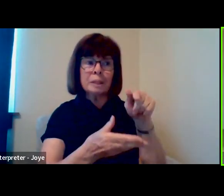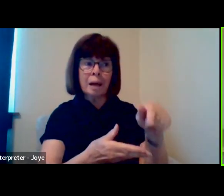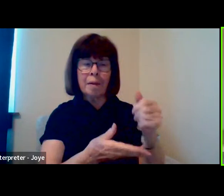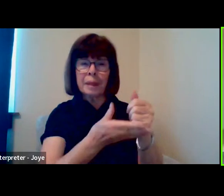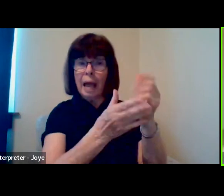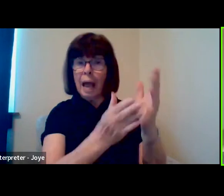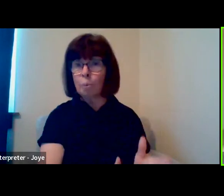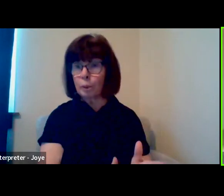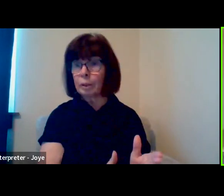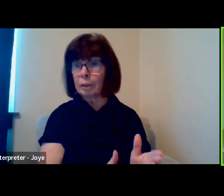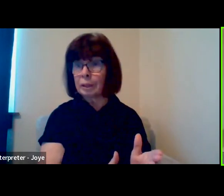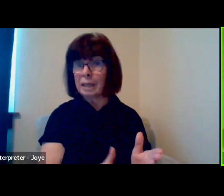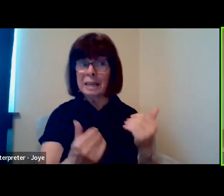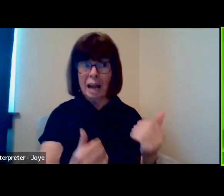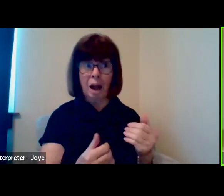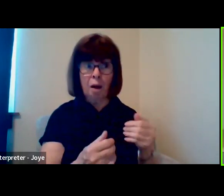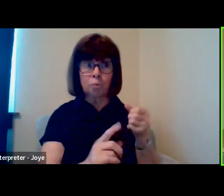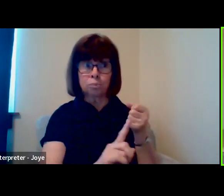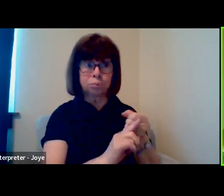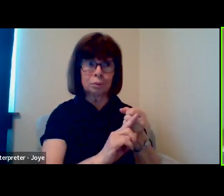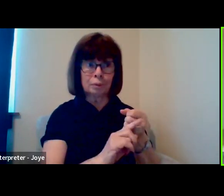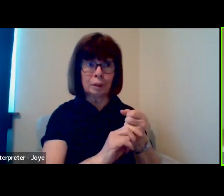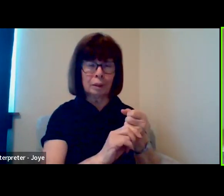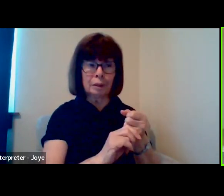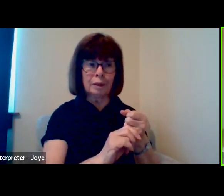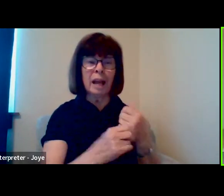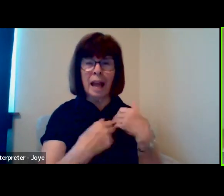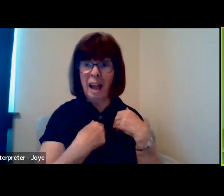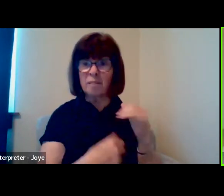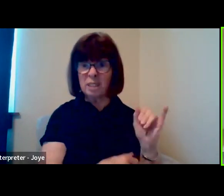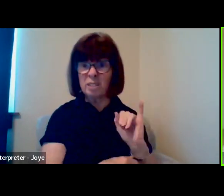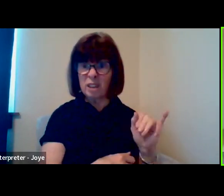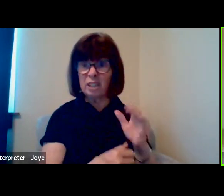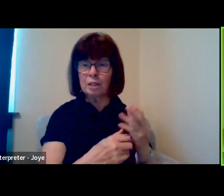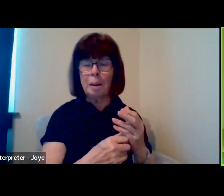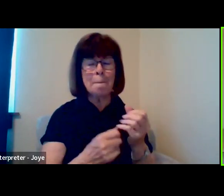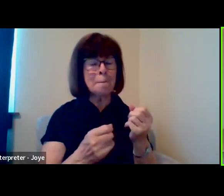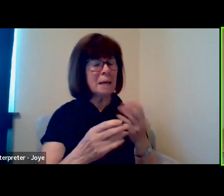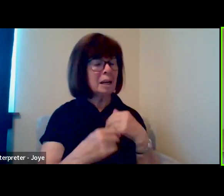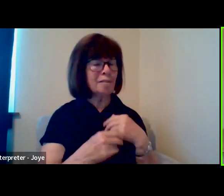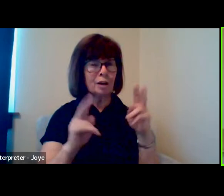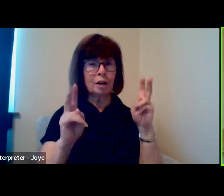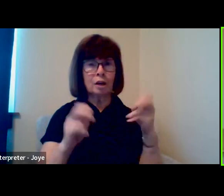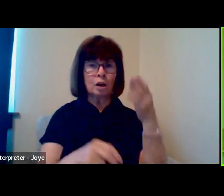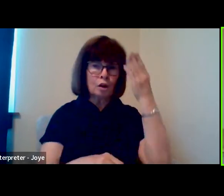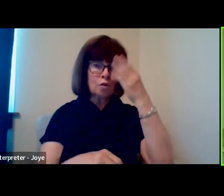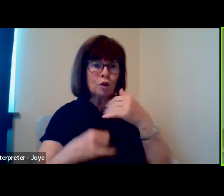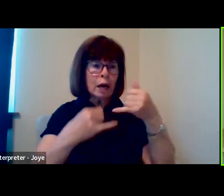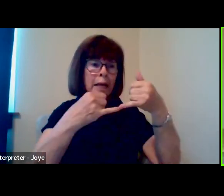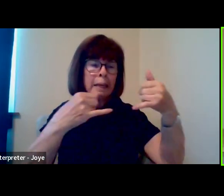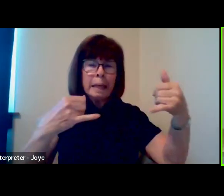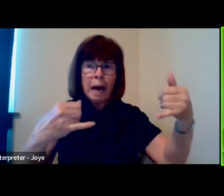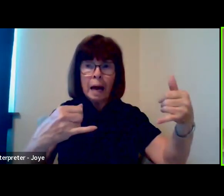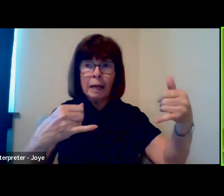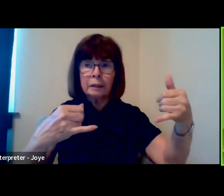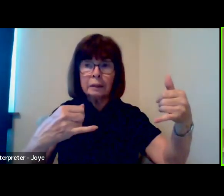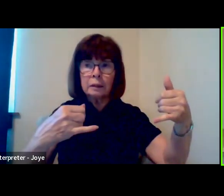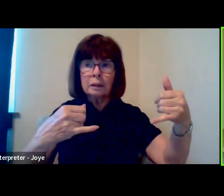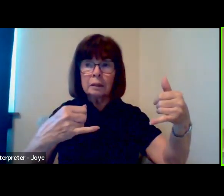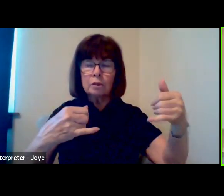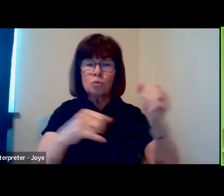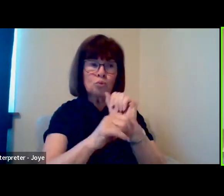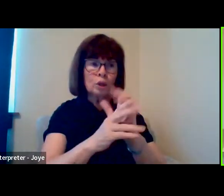now impacted, right? A lot of our frontline workers have been out